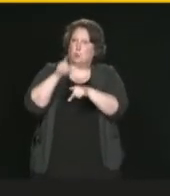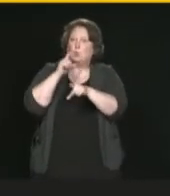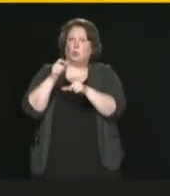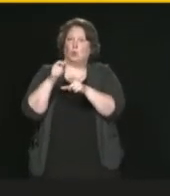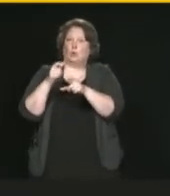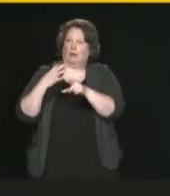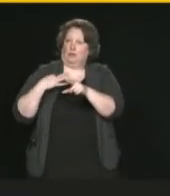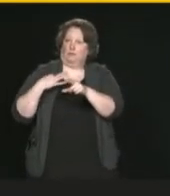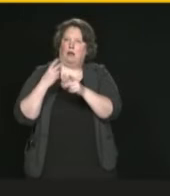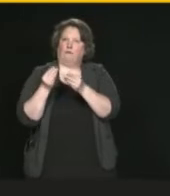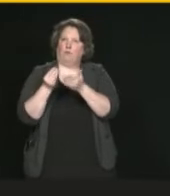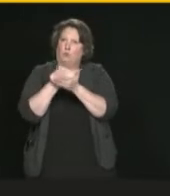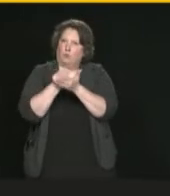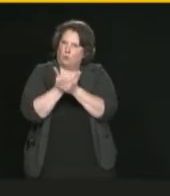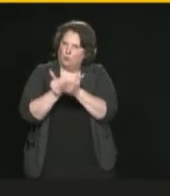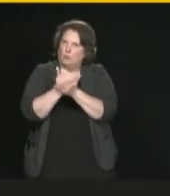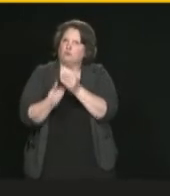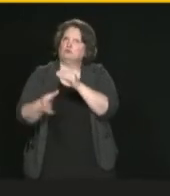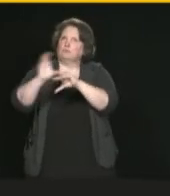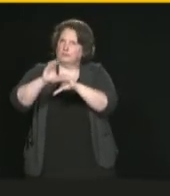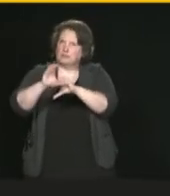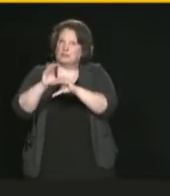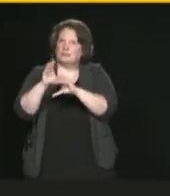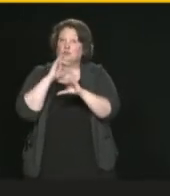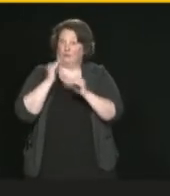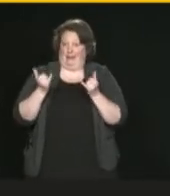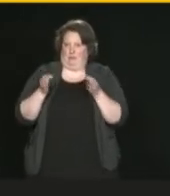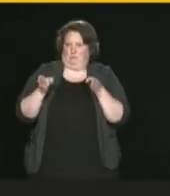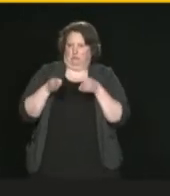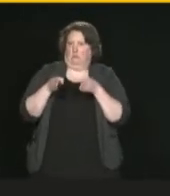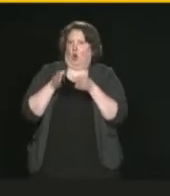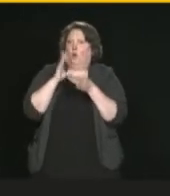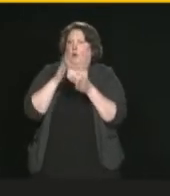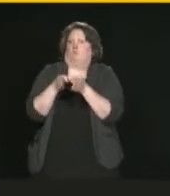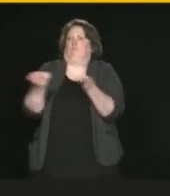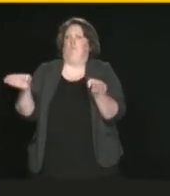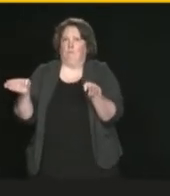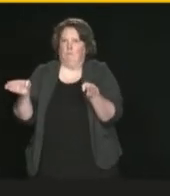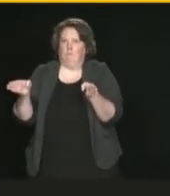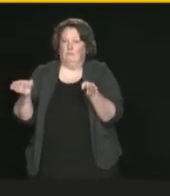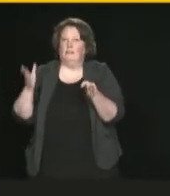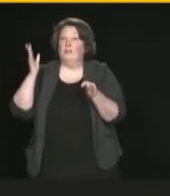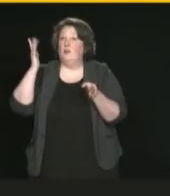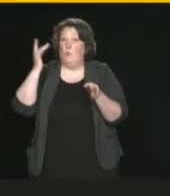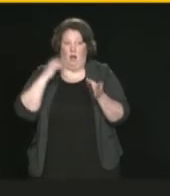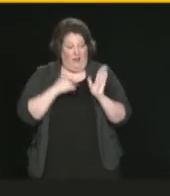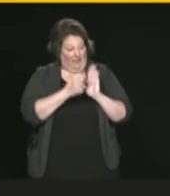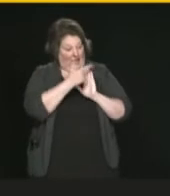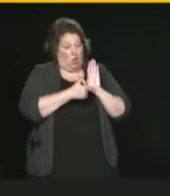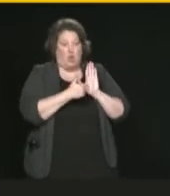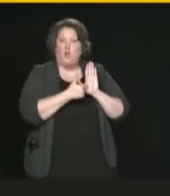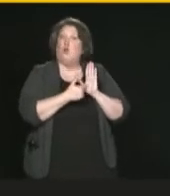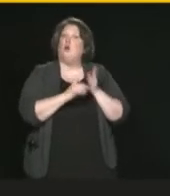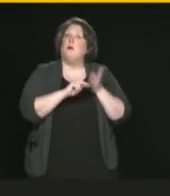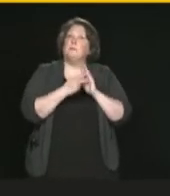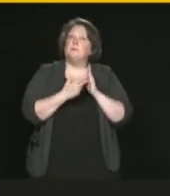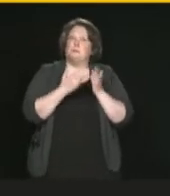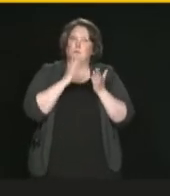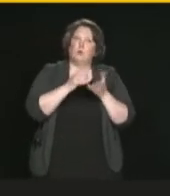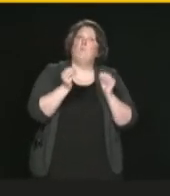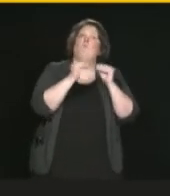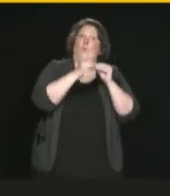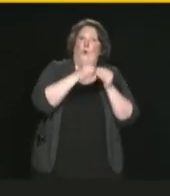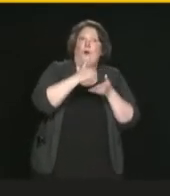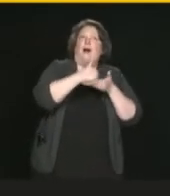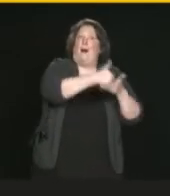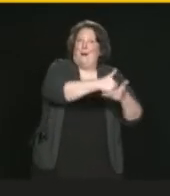to ensure that we are helping more people through this legislation. But the fact is that we're also looking